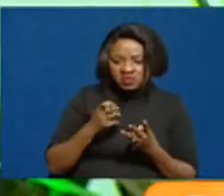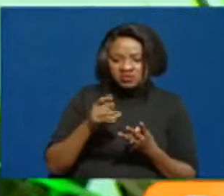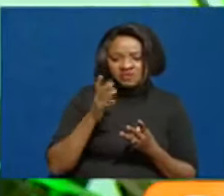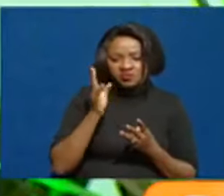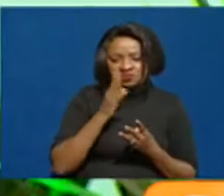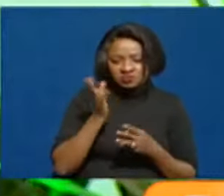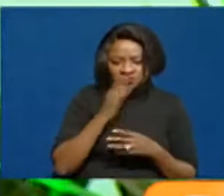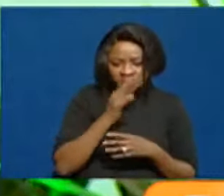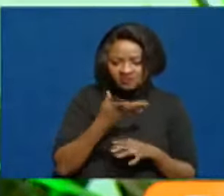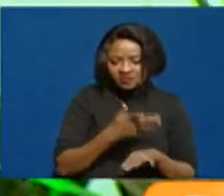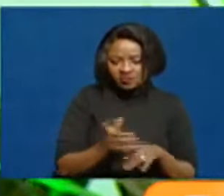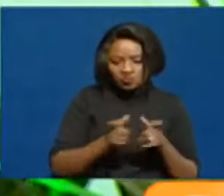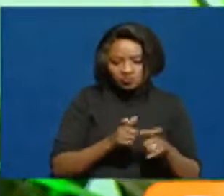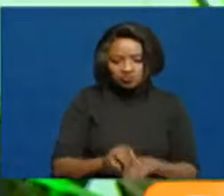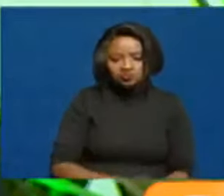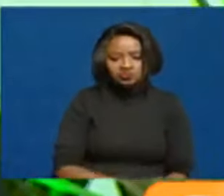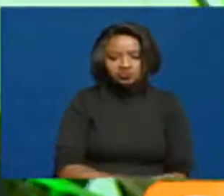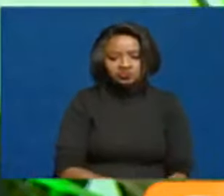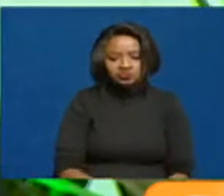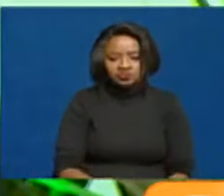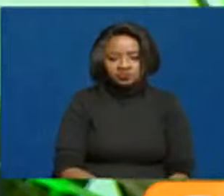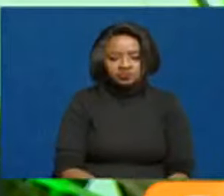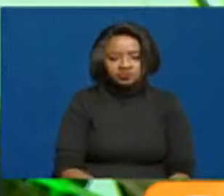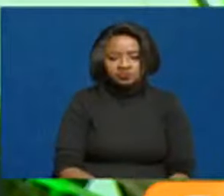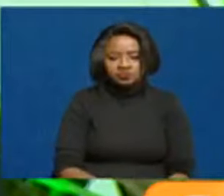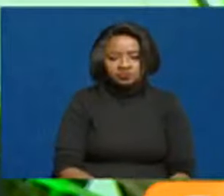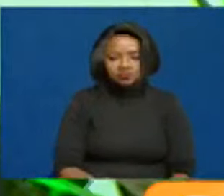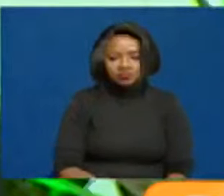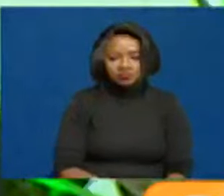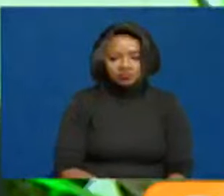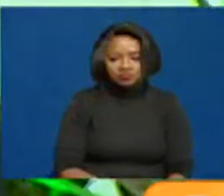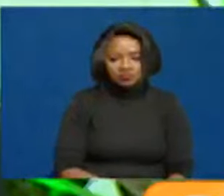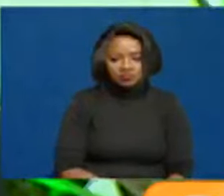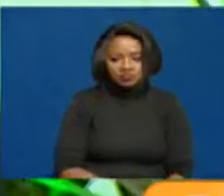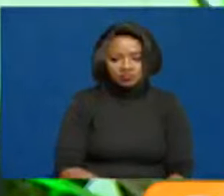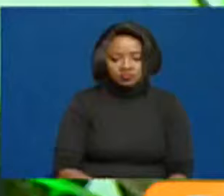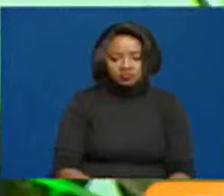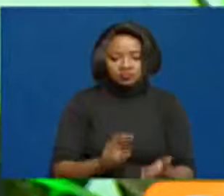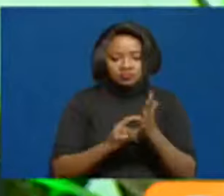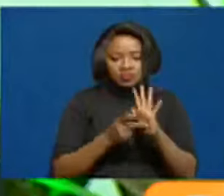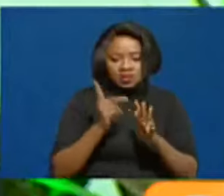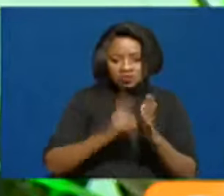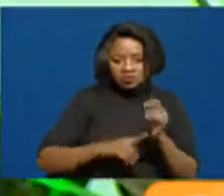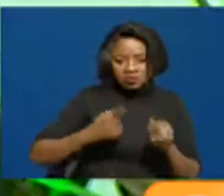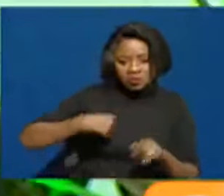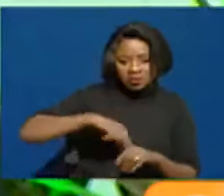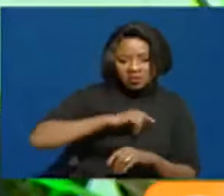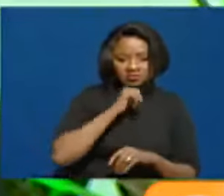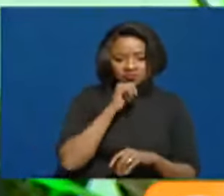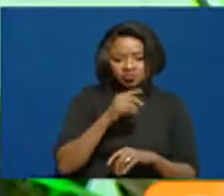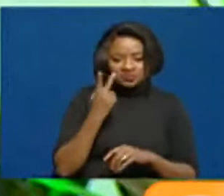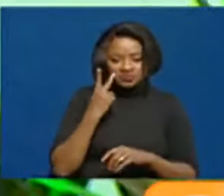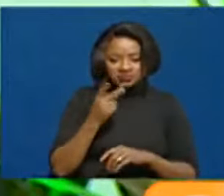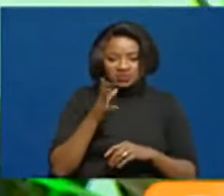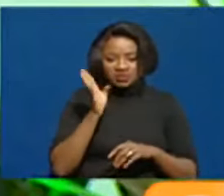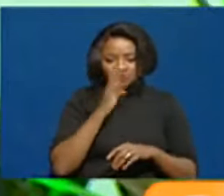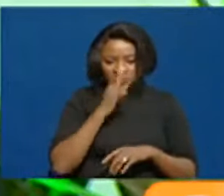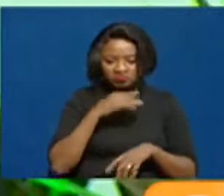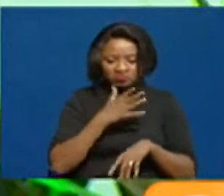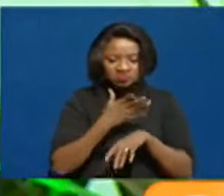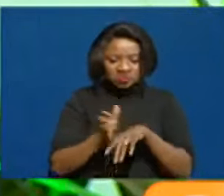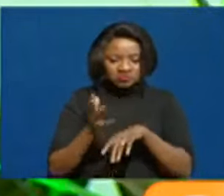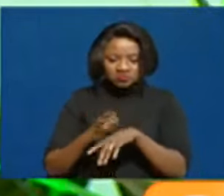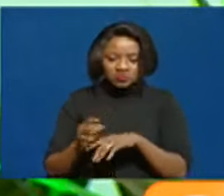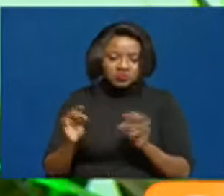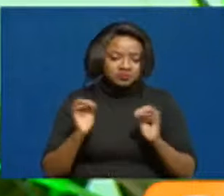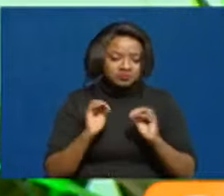all types of infrastructure, lights, paved roads, and all that. Yeah. So we are not looking at solid waste as just one thing.